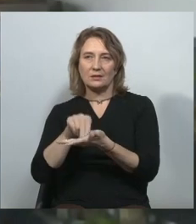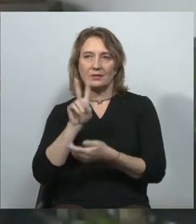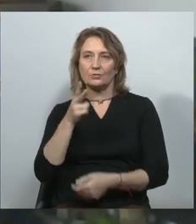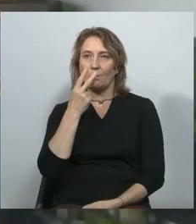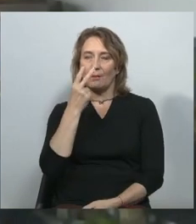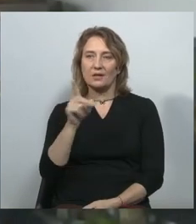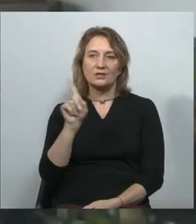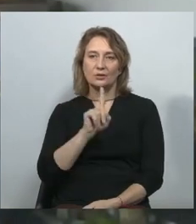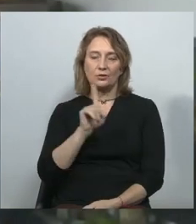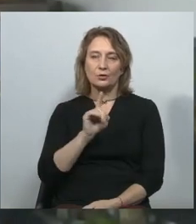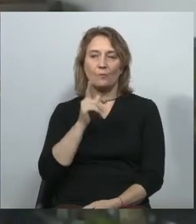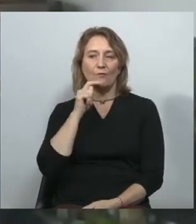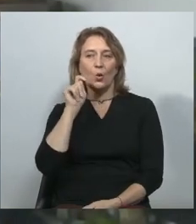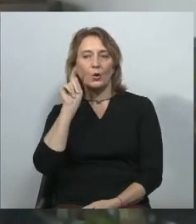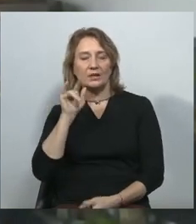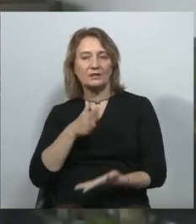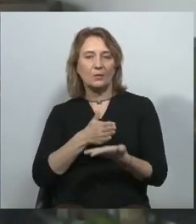it would be even more devastating.